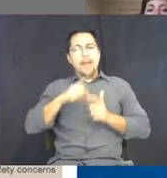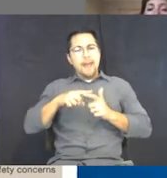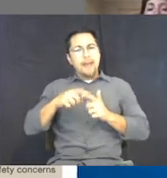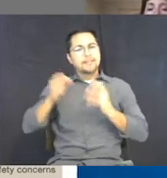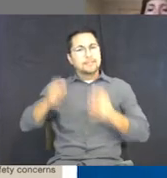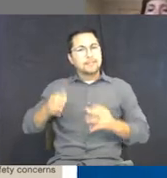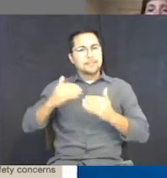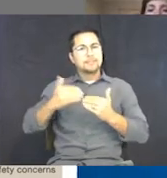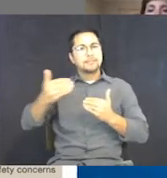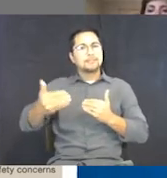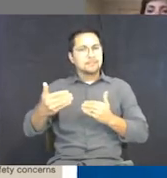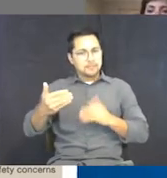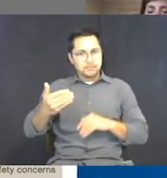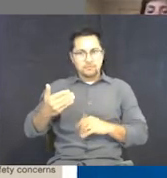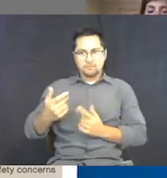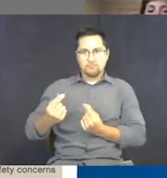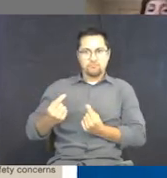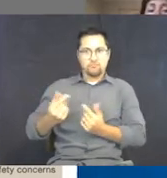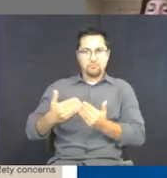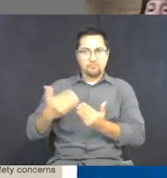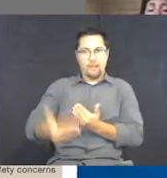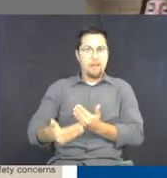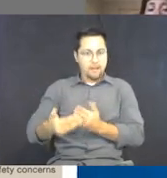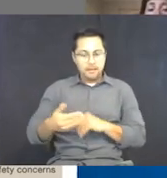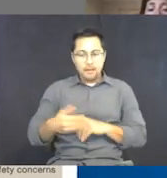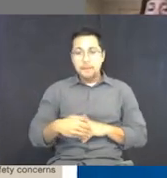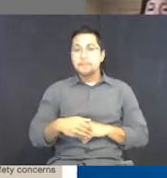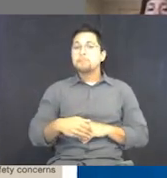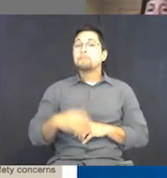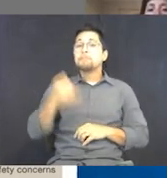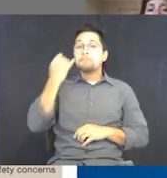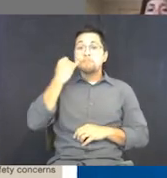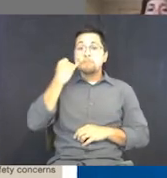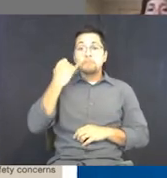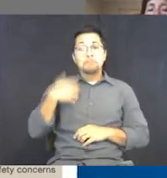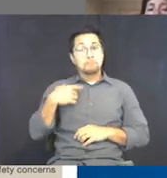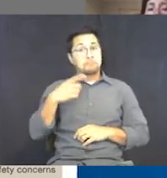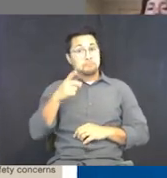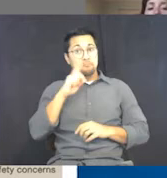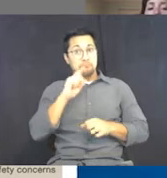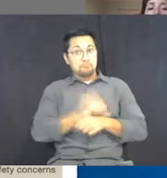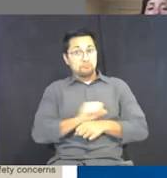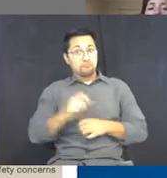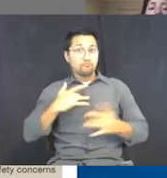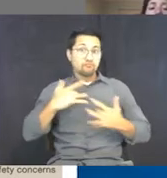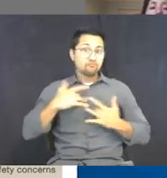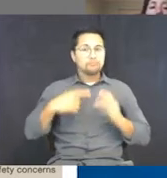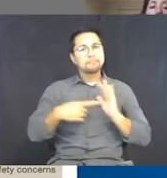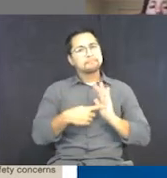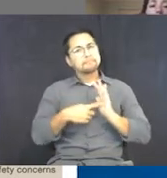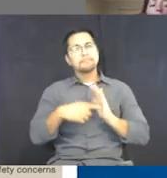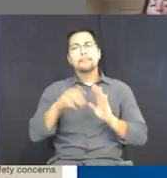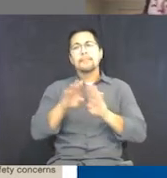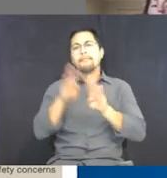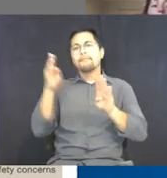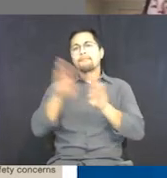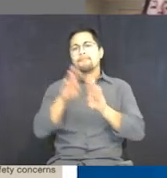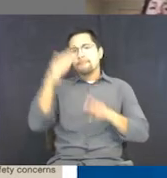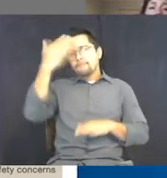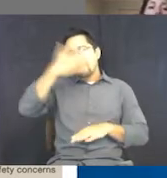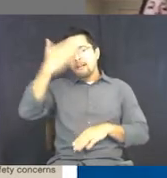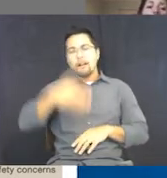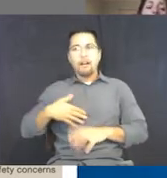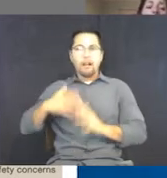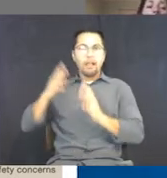step two, what has to happen next. So if there is a concern, say for example, a front door is open and